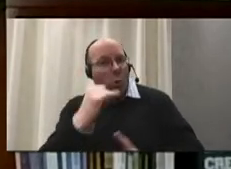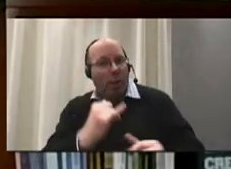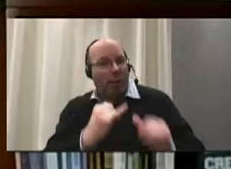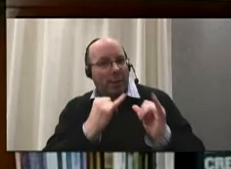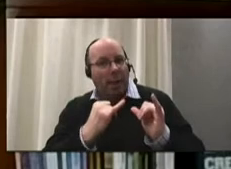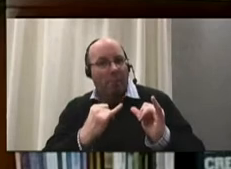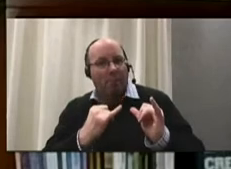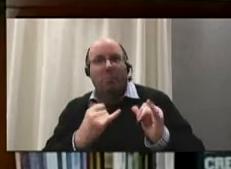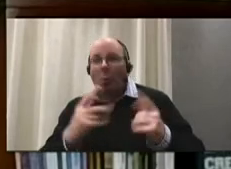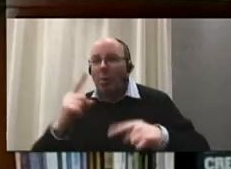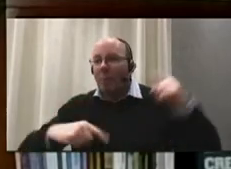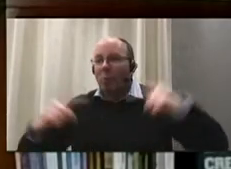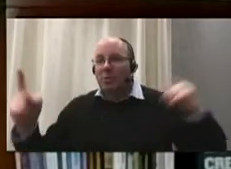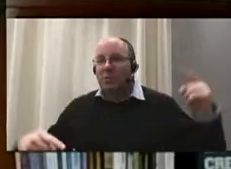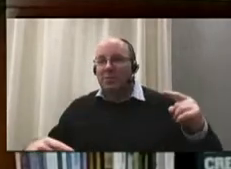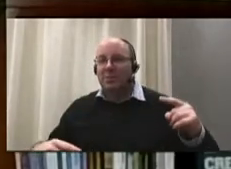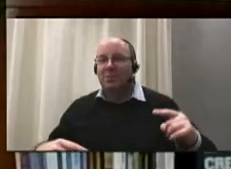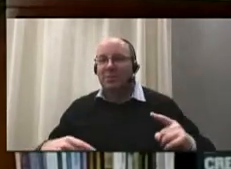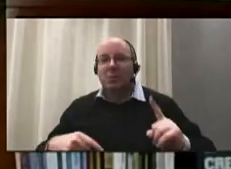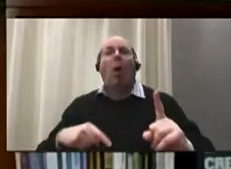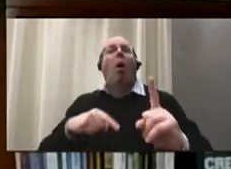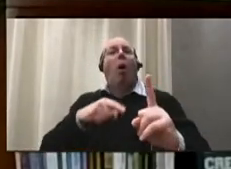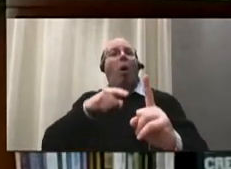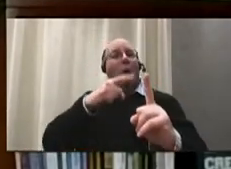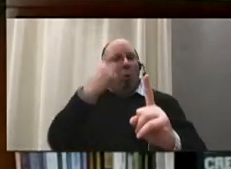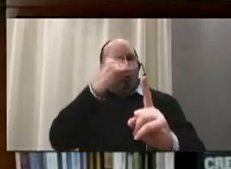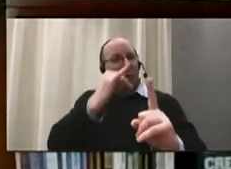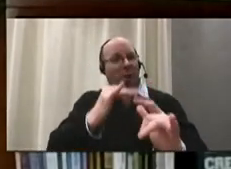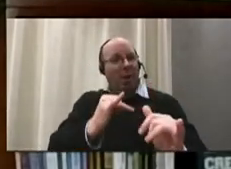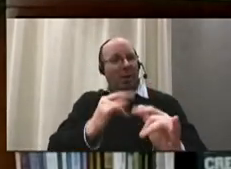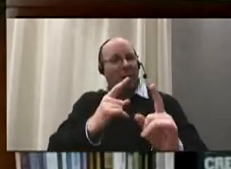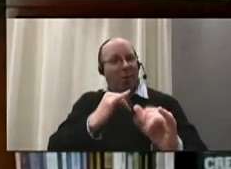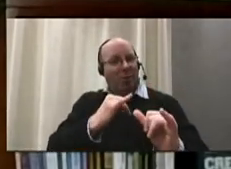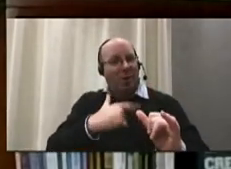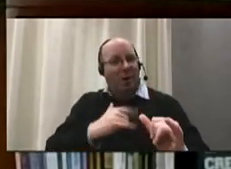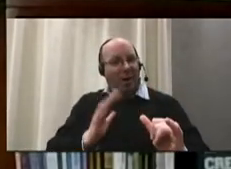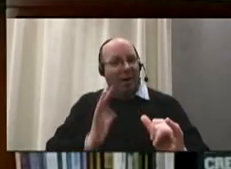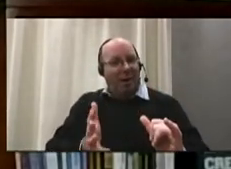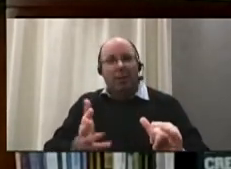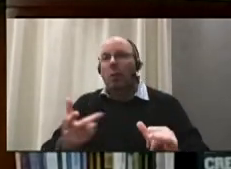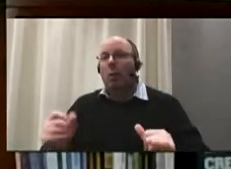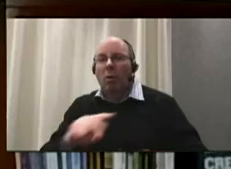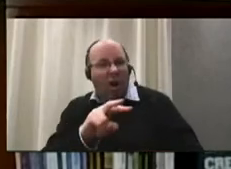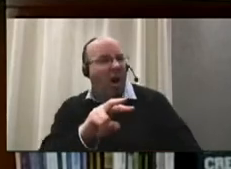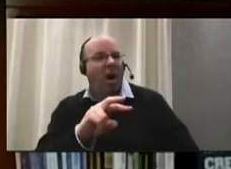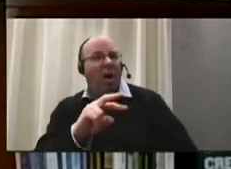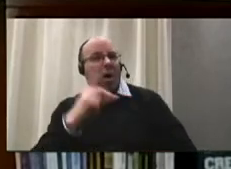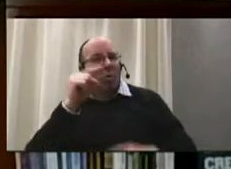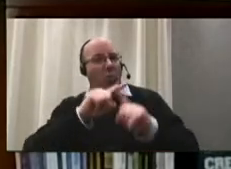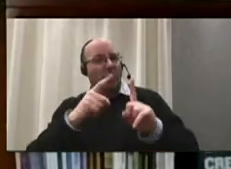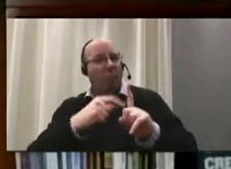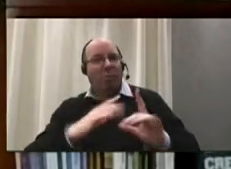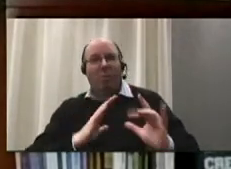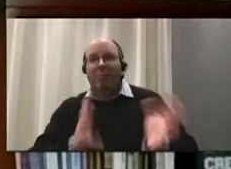environments within all of our schools, and MCPS is committed to doing that. We have committed